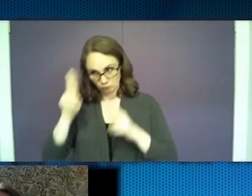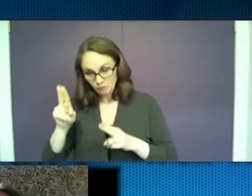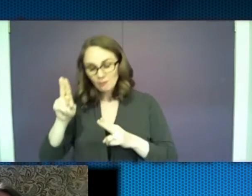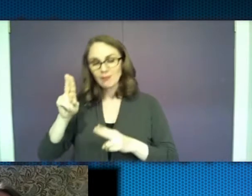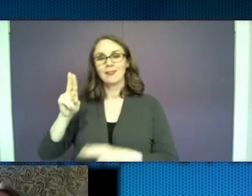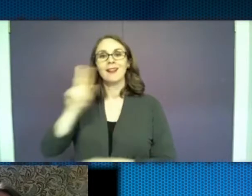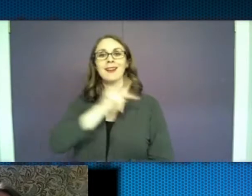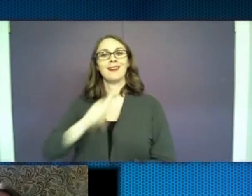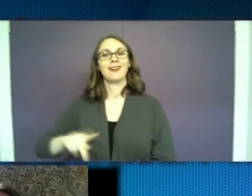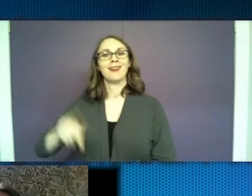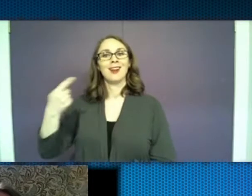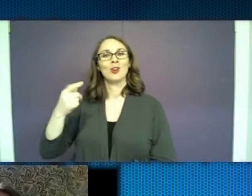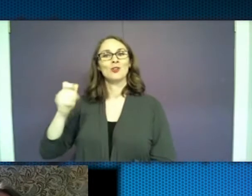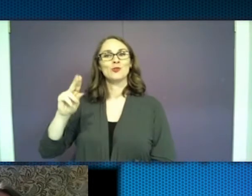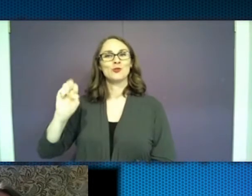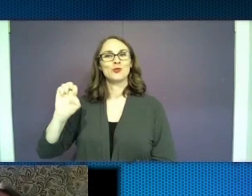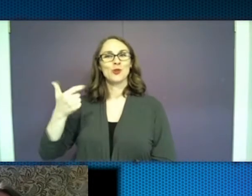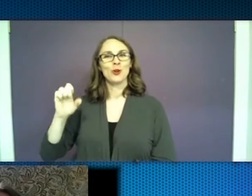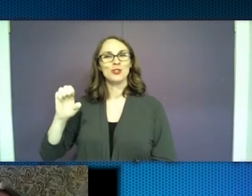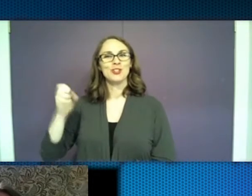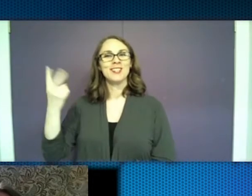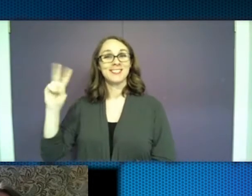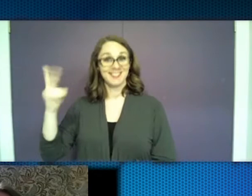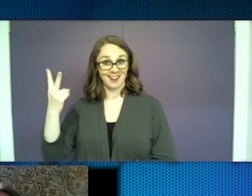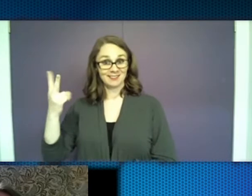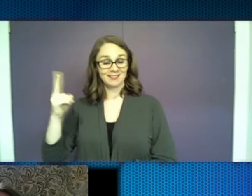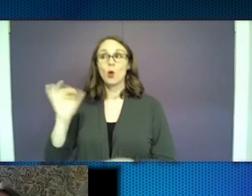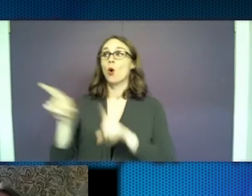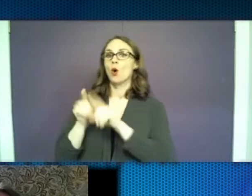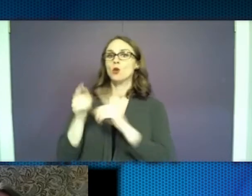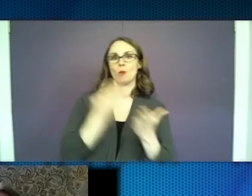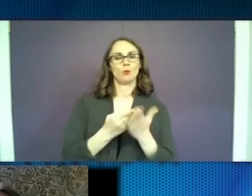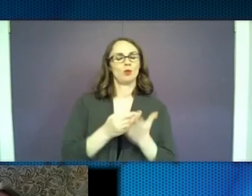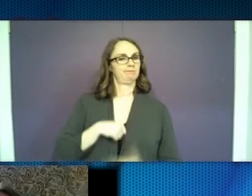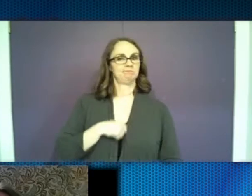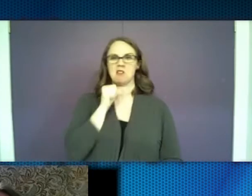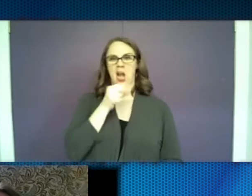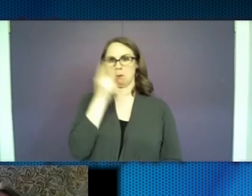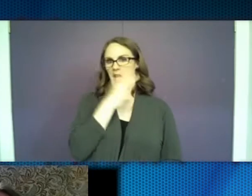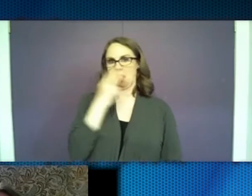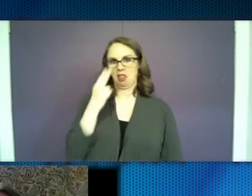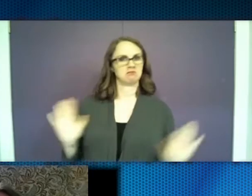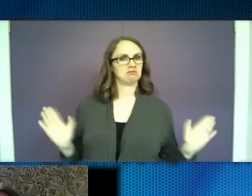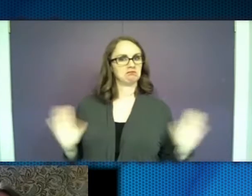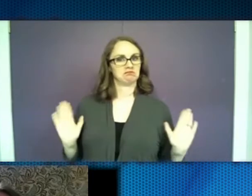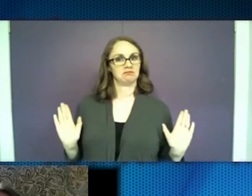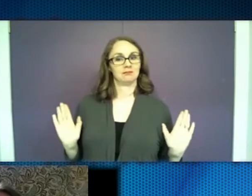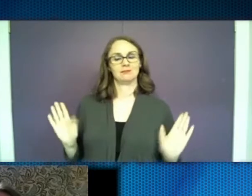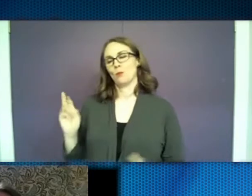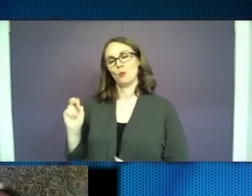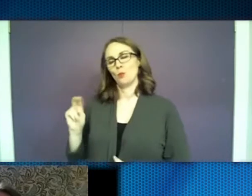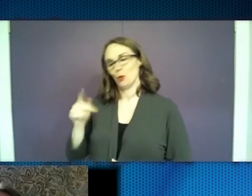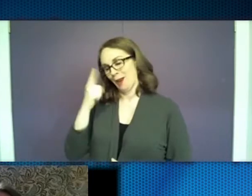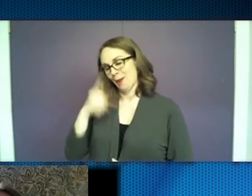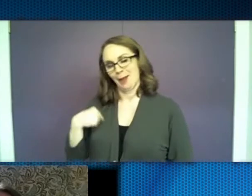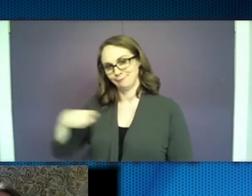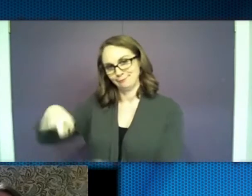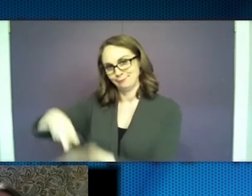II, and another to prove that they weren't Catholics, which the Brunners did not mind